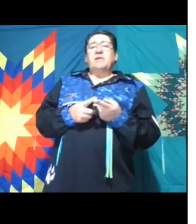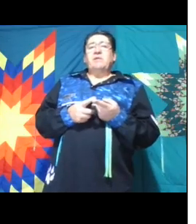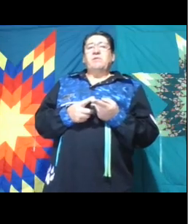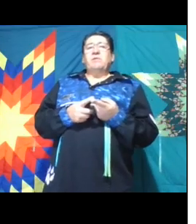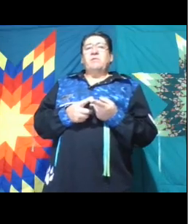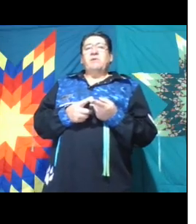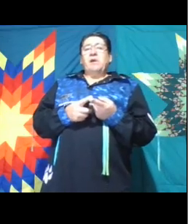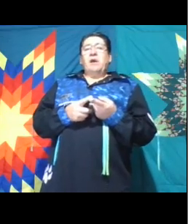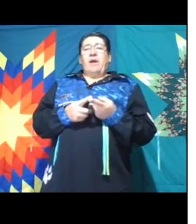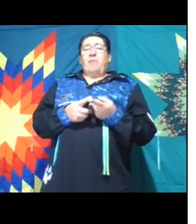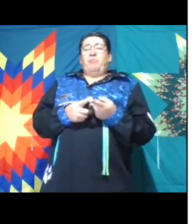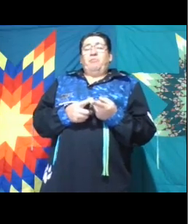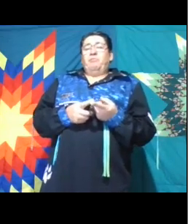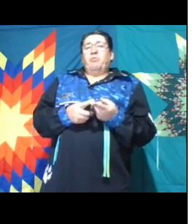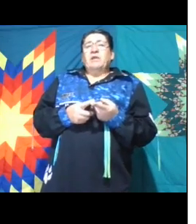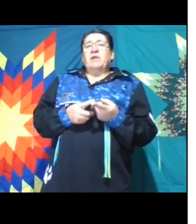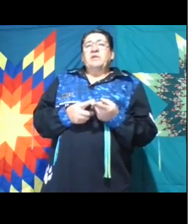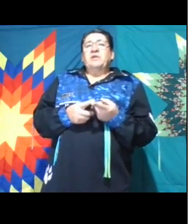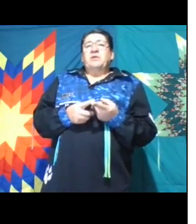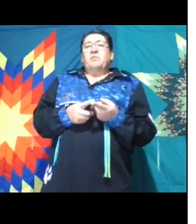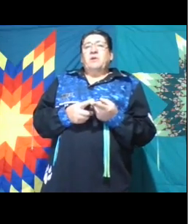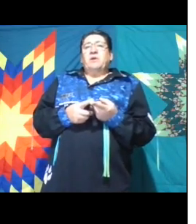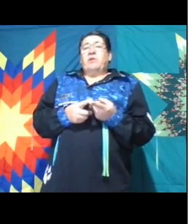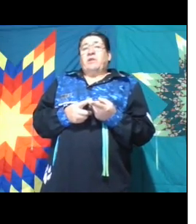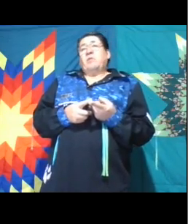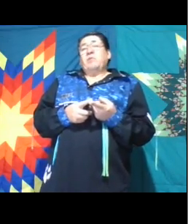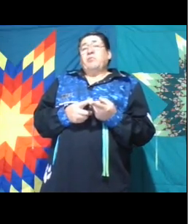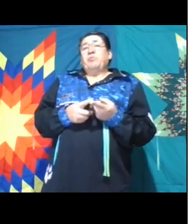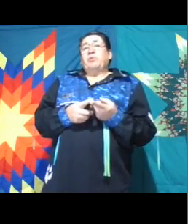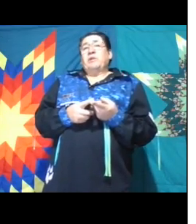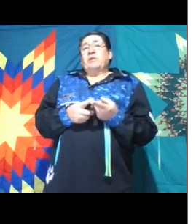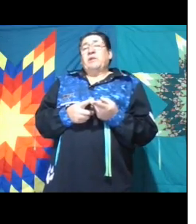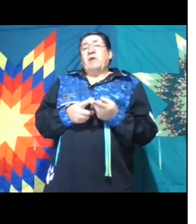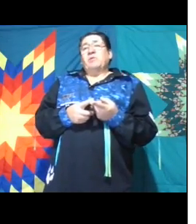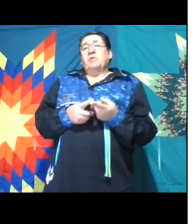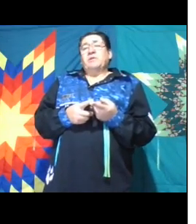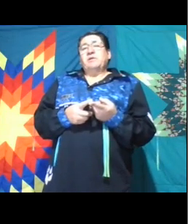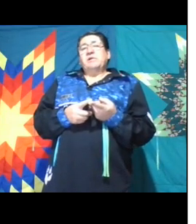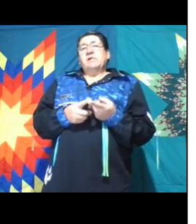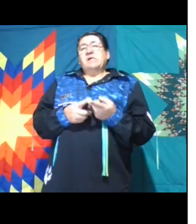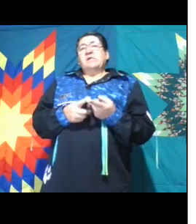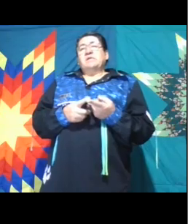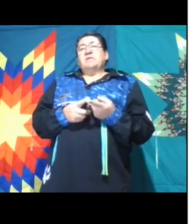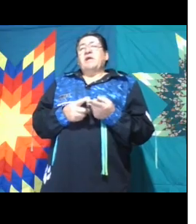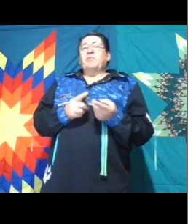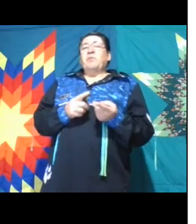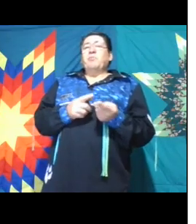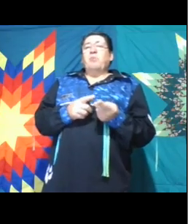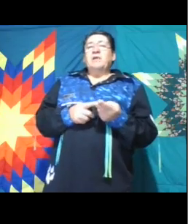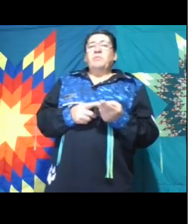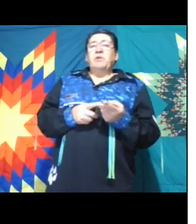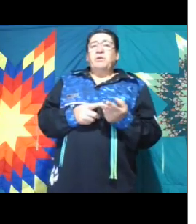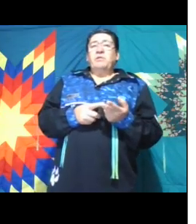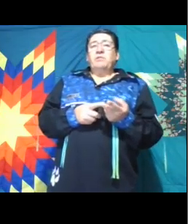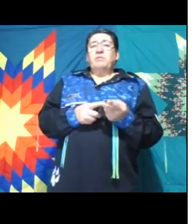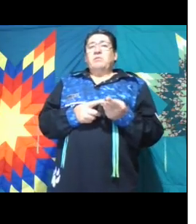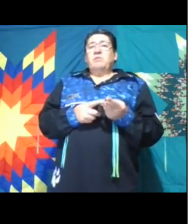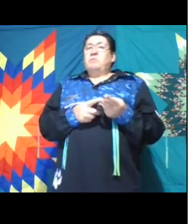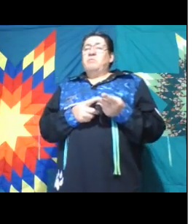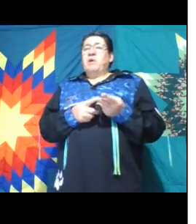finances to bring a lunch to work with 20 people in the house. So they could be